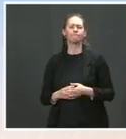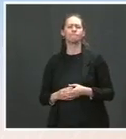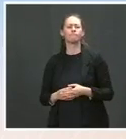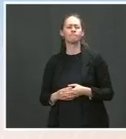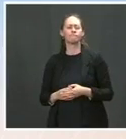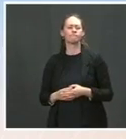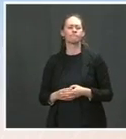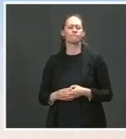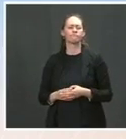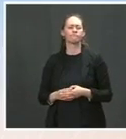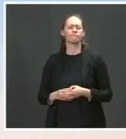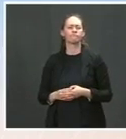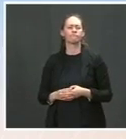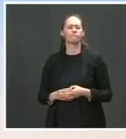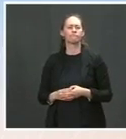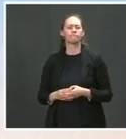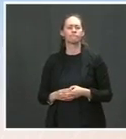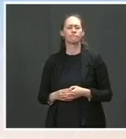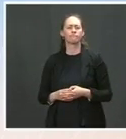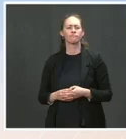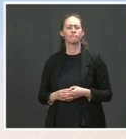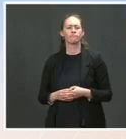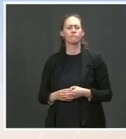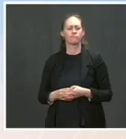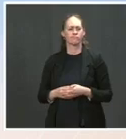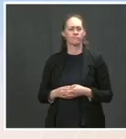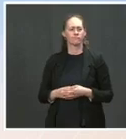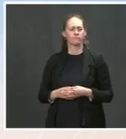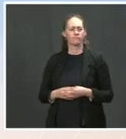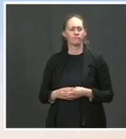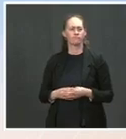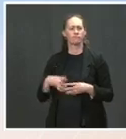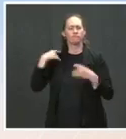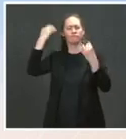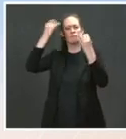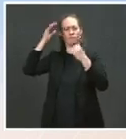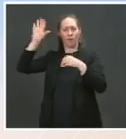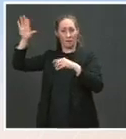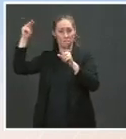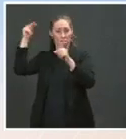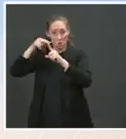I don't have anything new to share with you from what he has said on the campaign trail. I'm happy to provide that after. I'm sure you're familiar with his views.